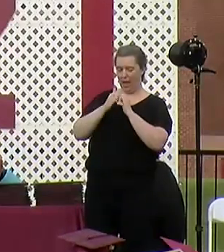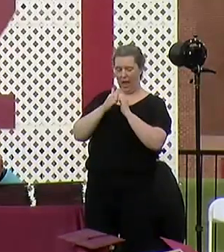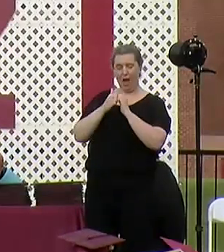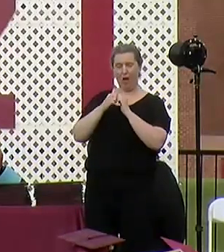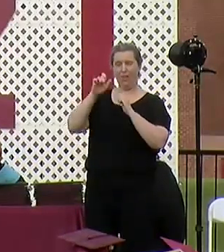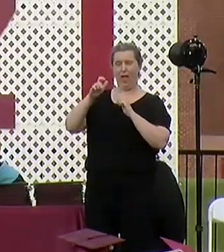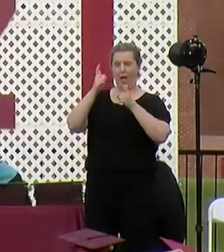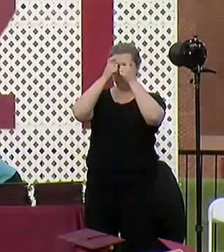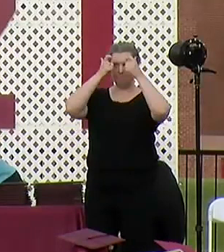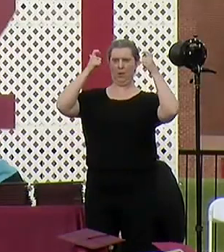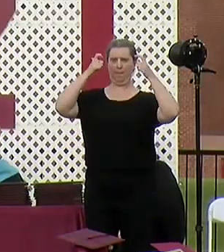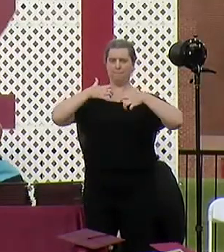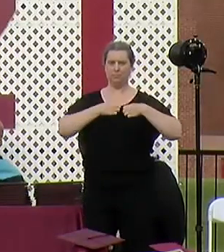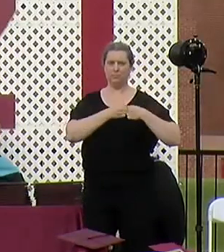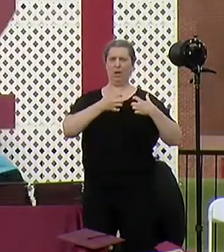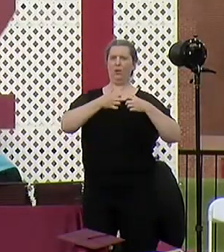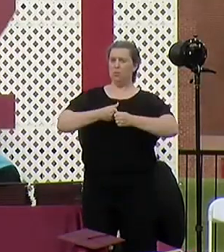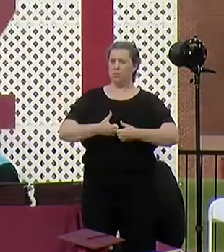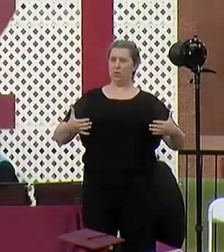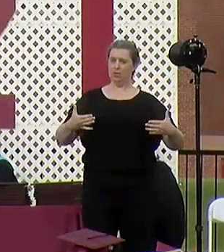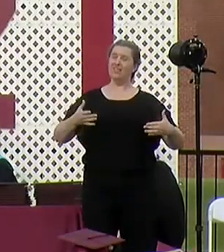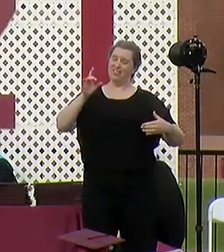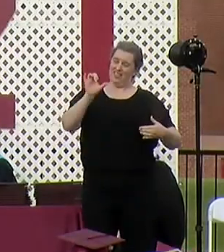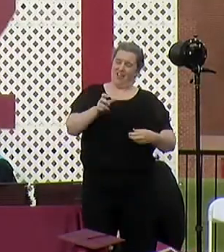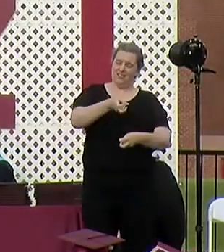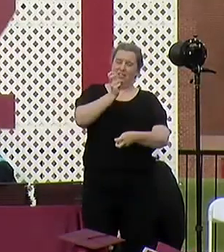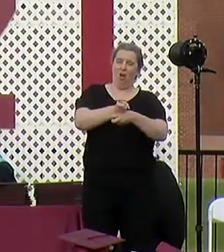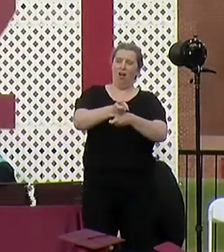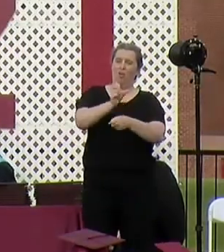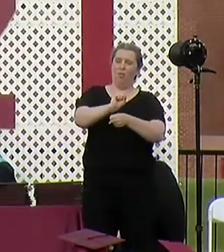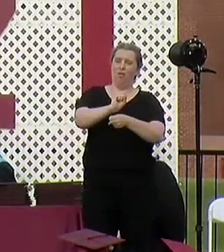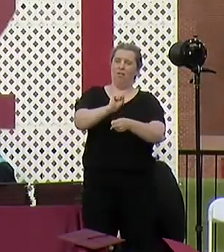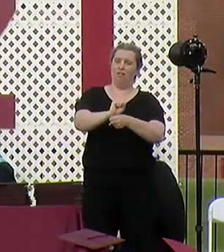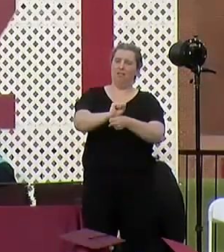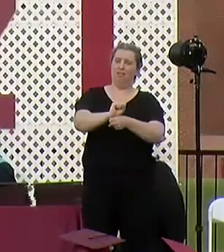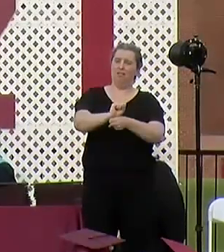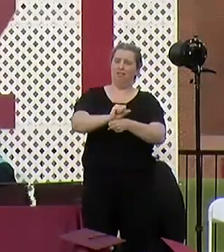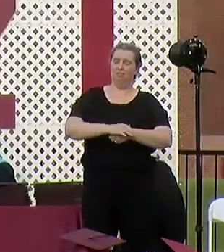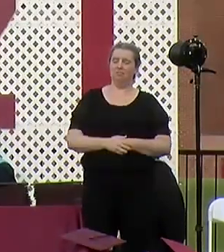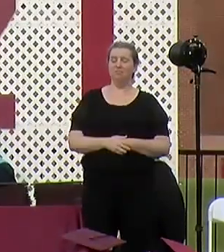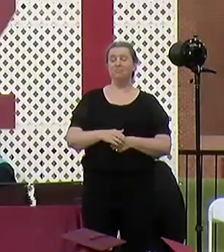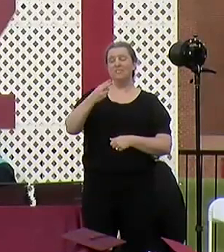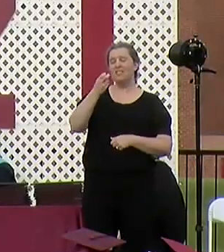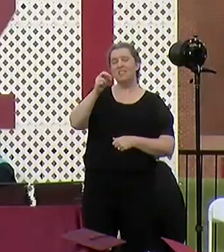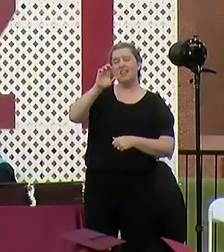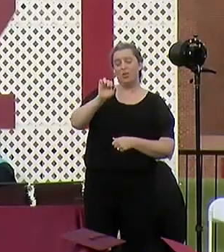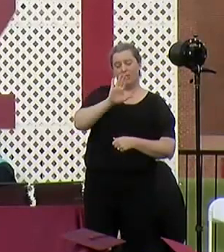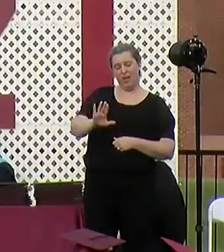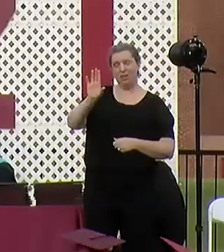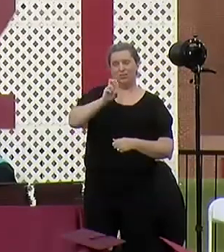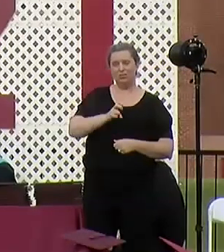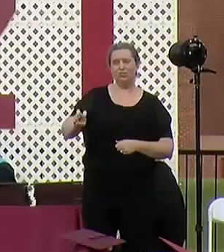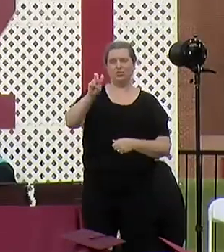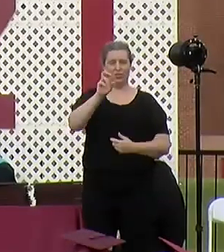this stretching is actually the hard parts themselves. The hero's journey fits tonight